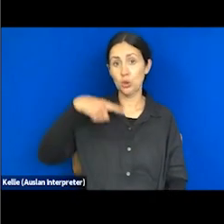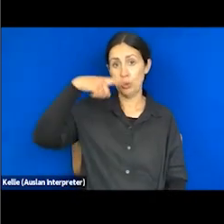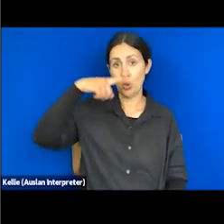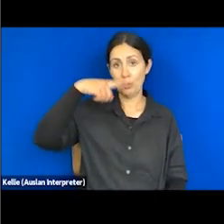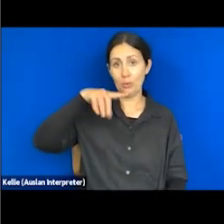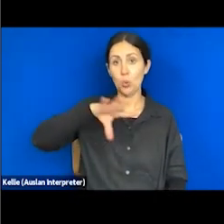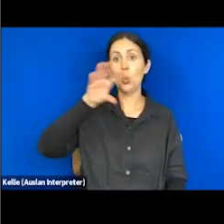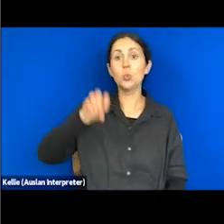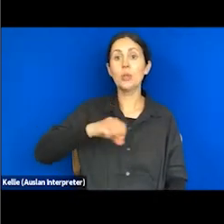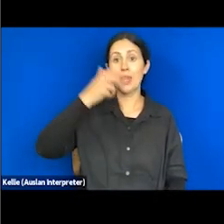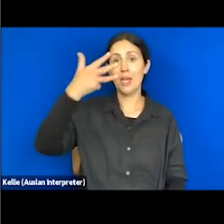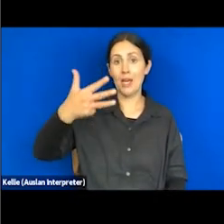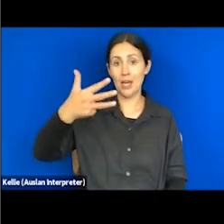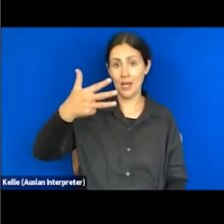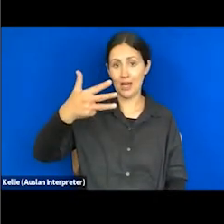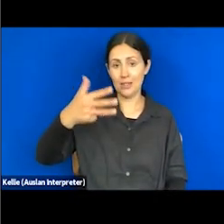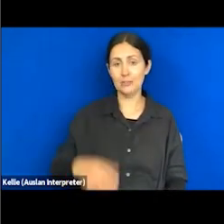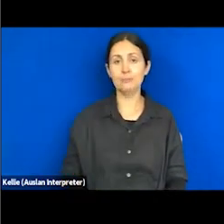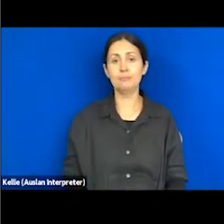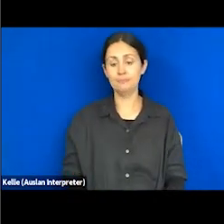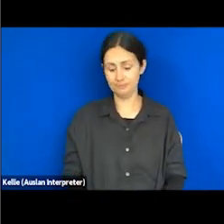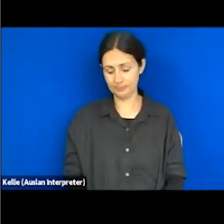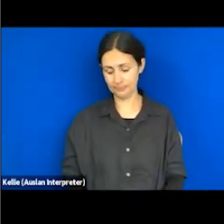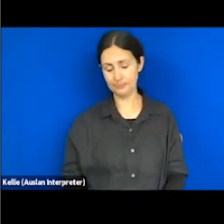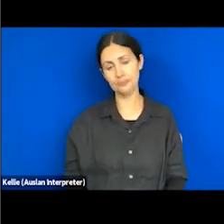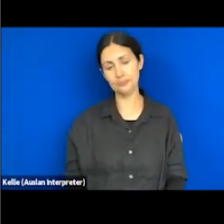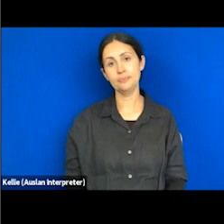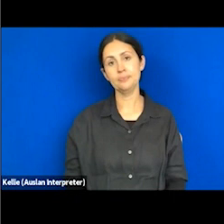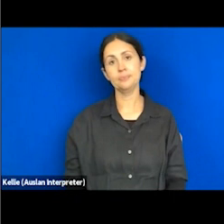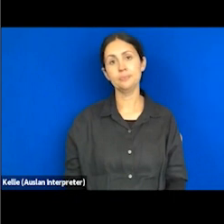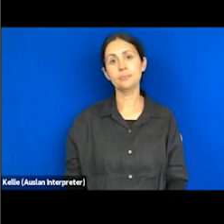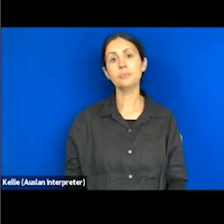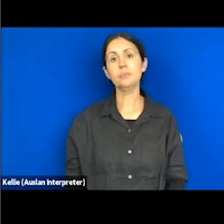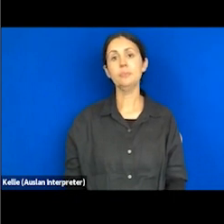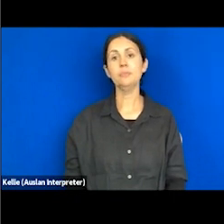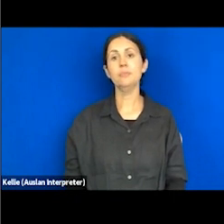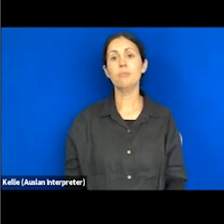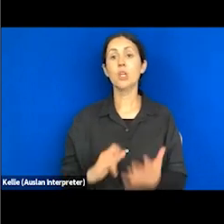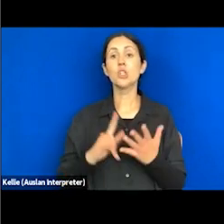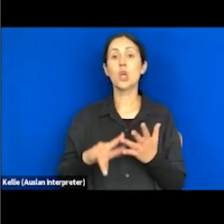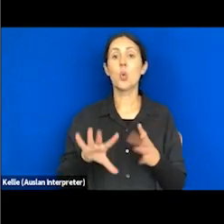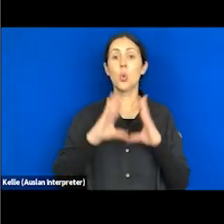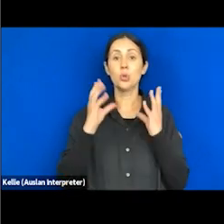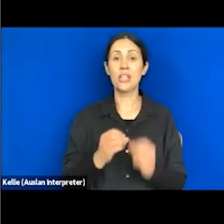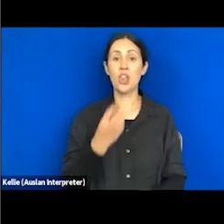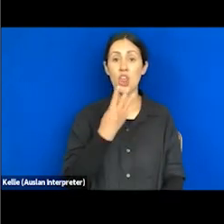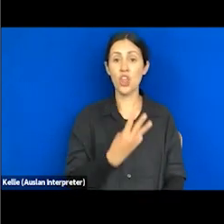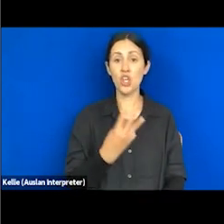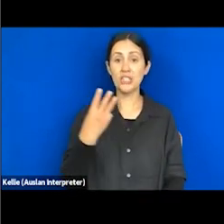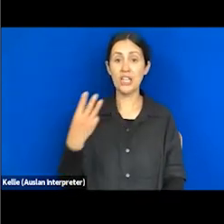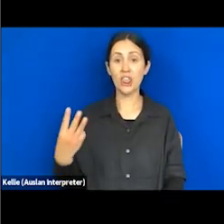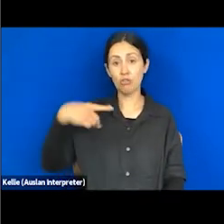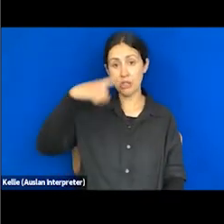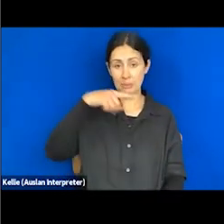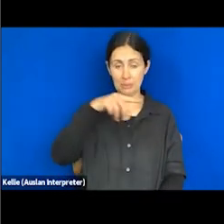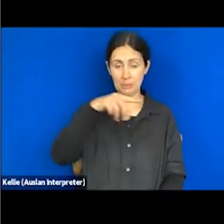2 people during the current restrictions. In total, 33 potential participants have been